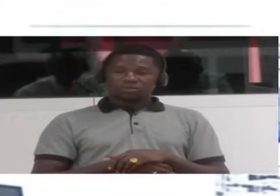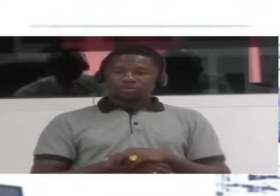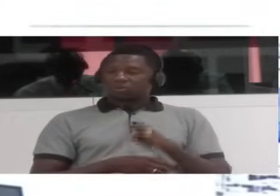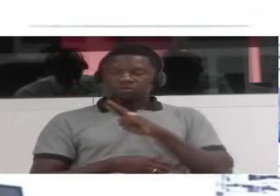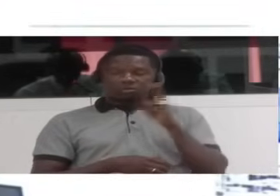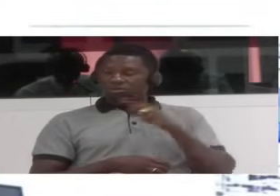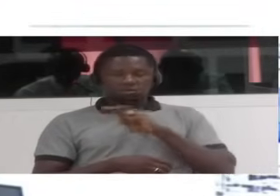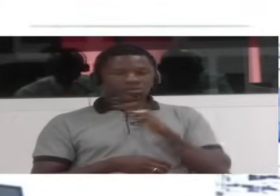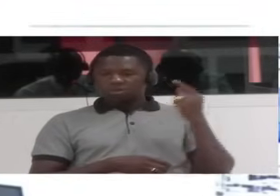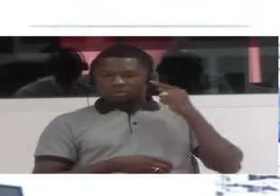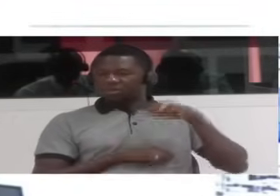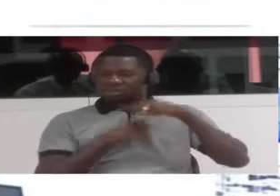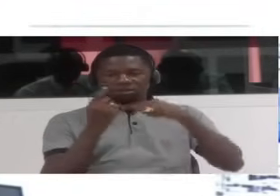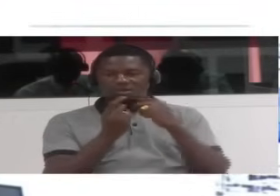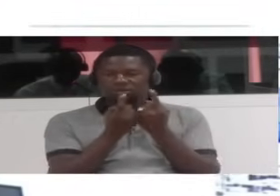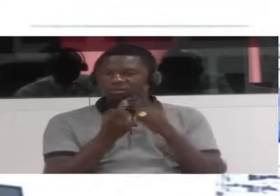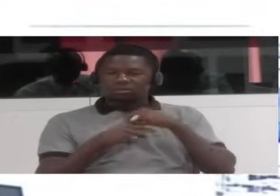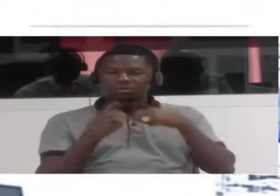hear anything about that.